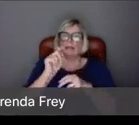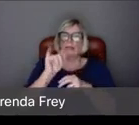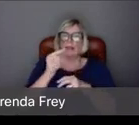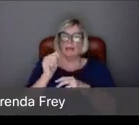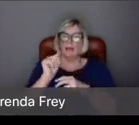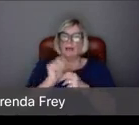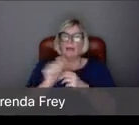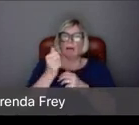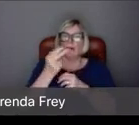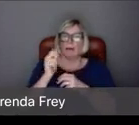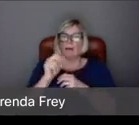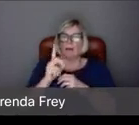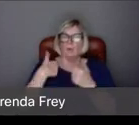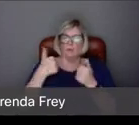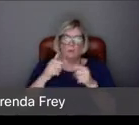figure out,